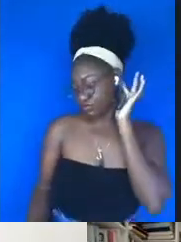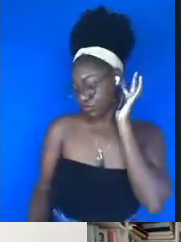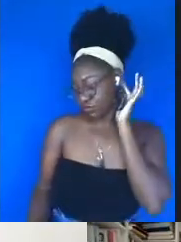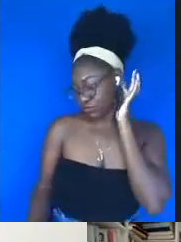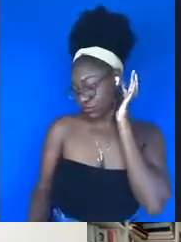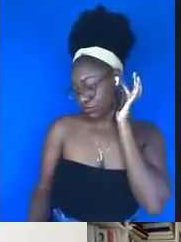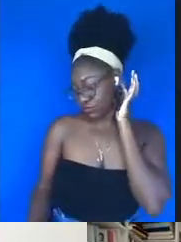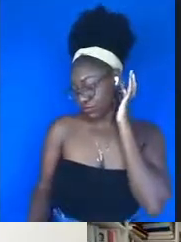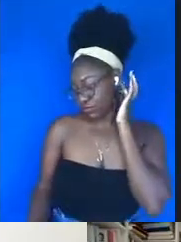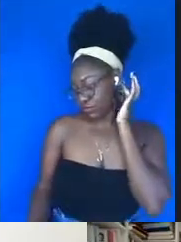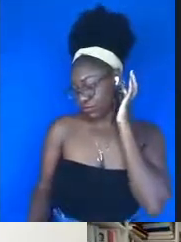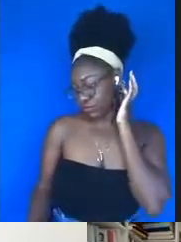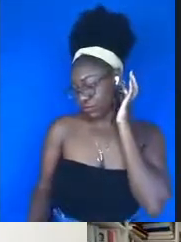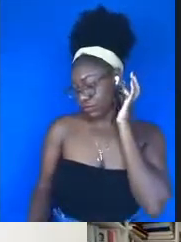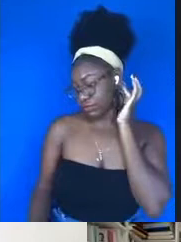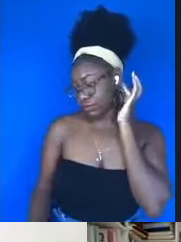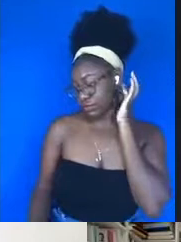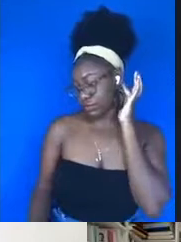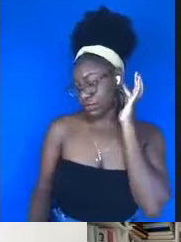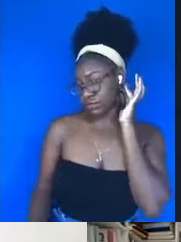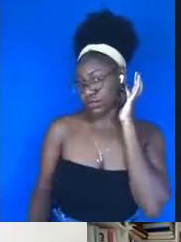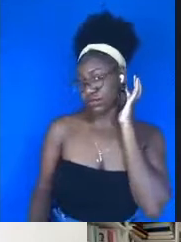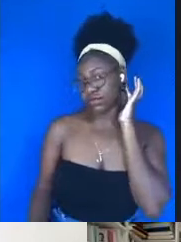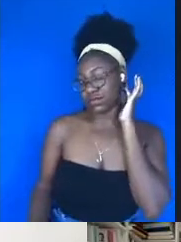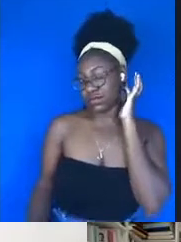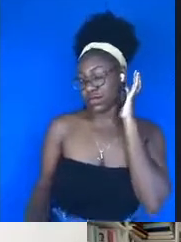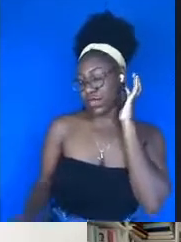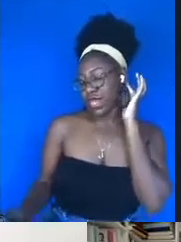king? Now the storm outside comes in.